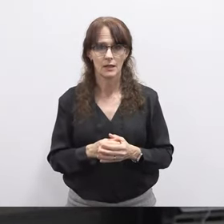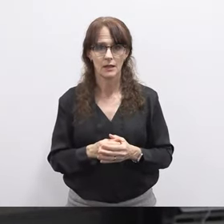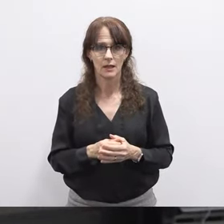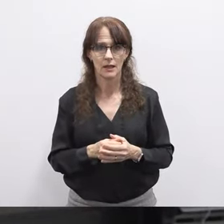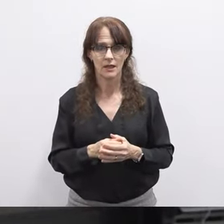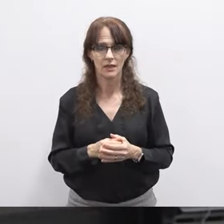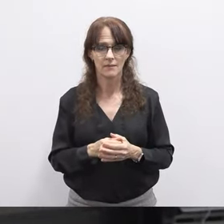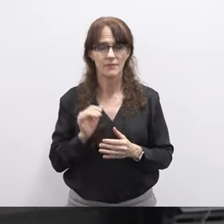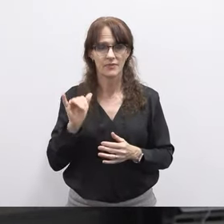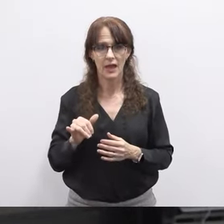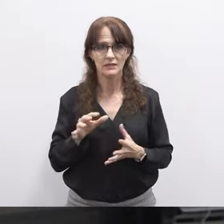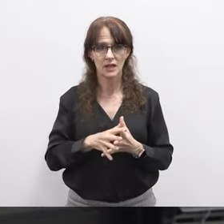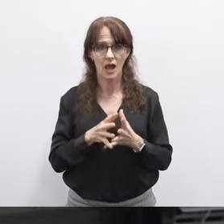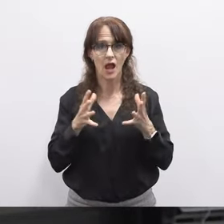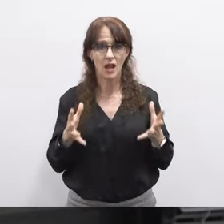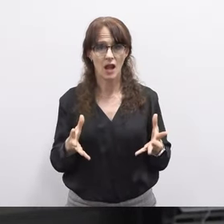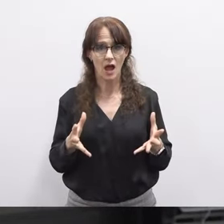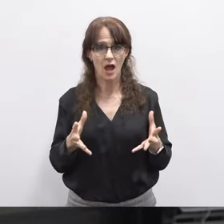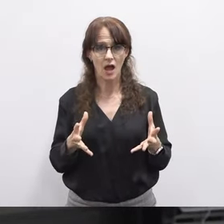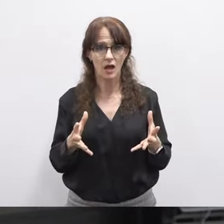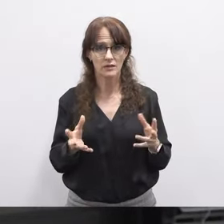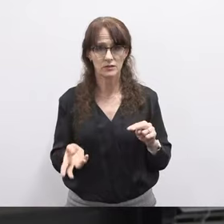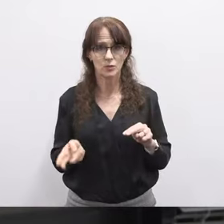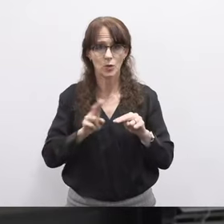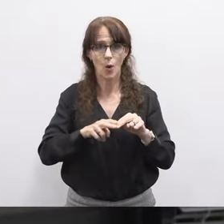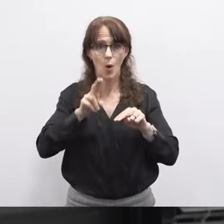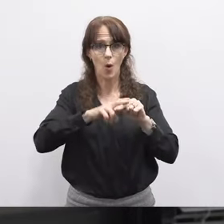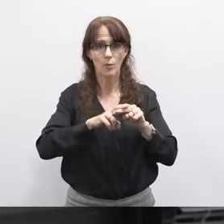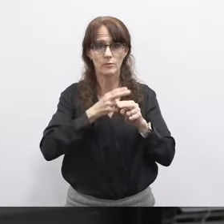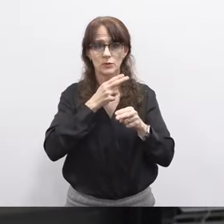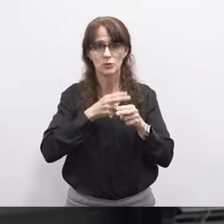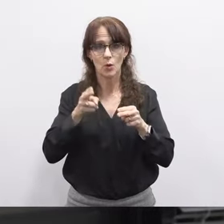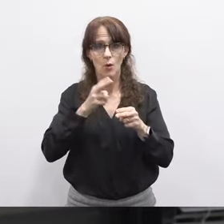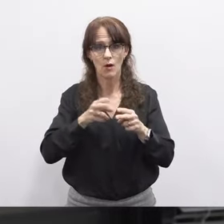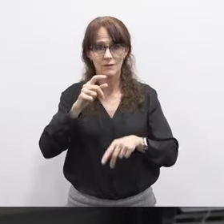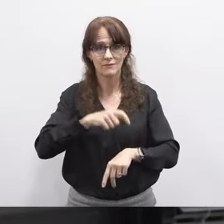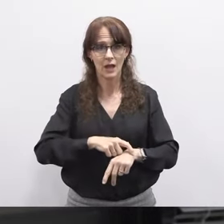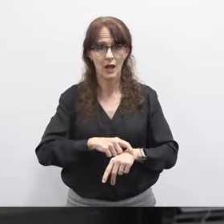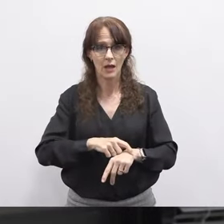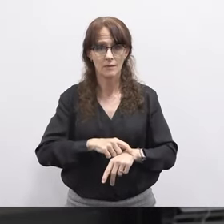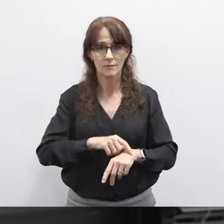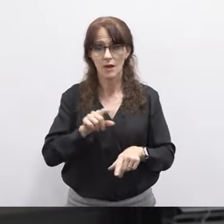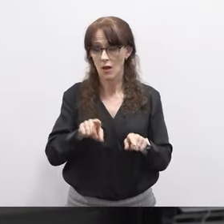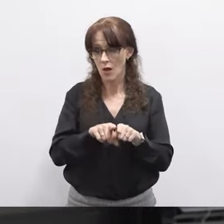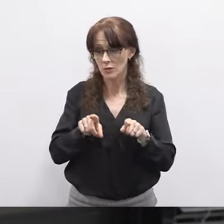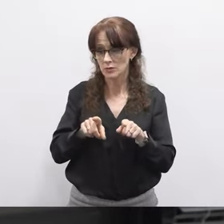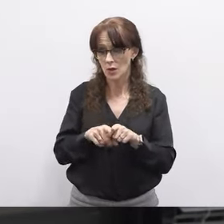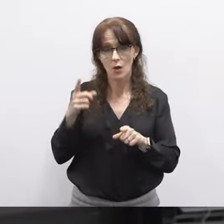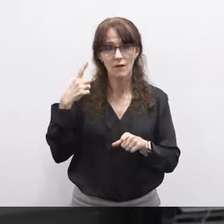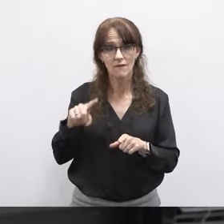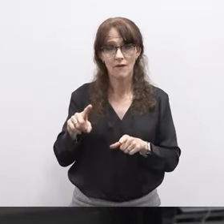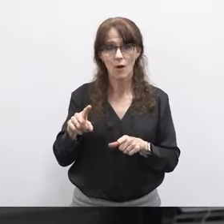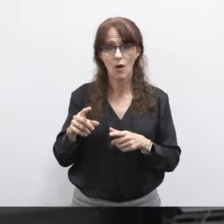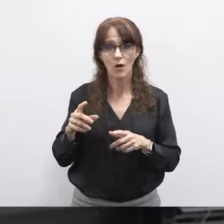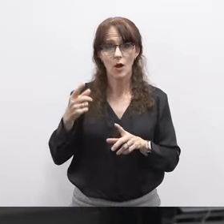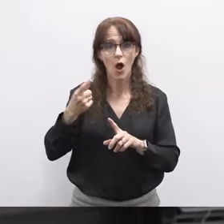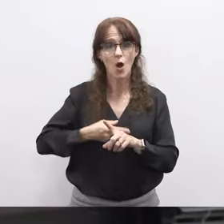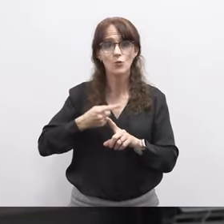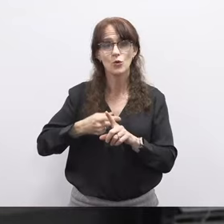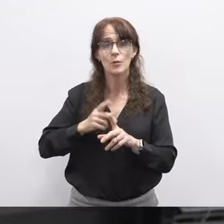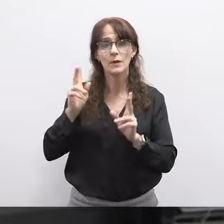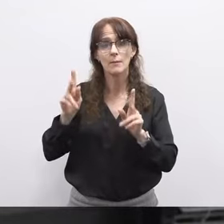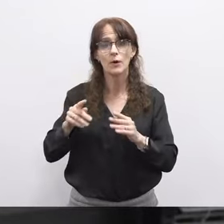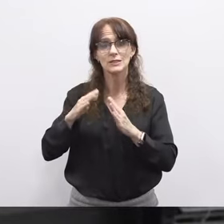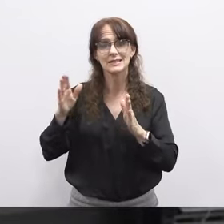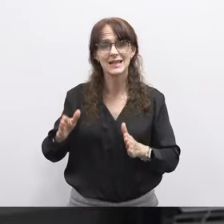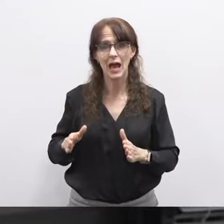That's an awful lot to go up in that short a time. And by the way, this is just for a room in somebody's house.